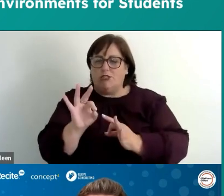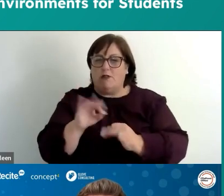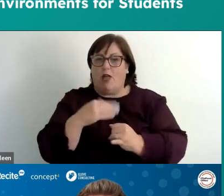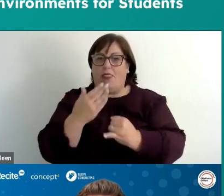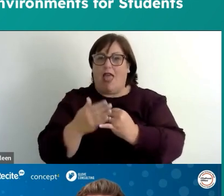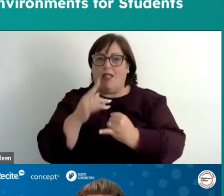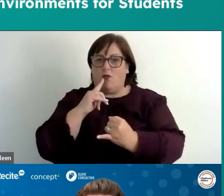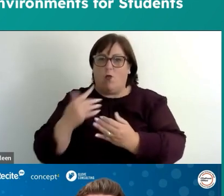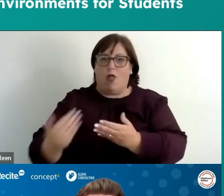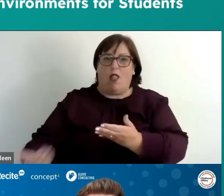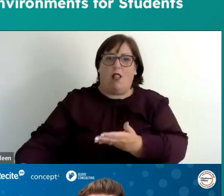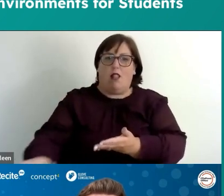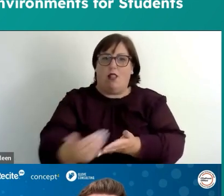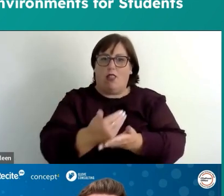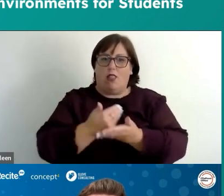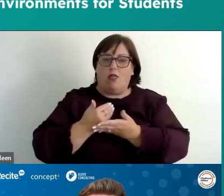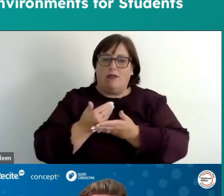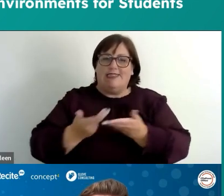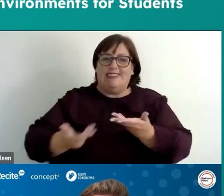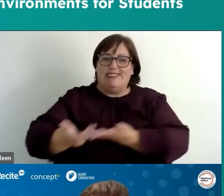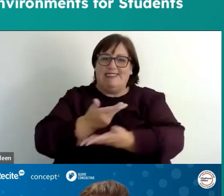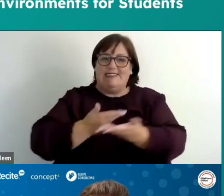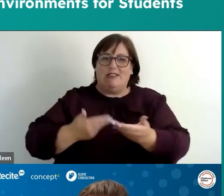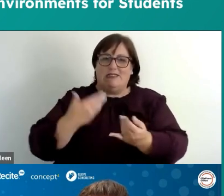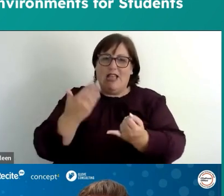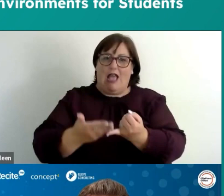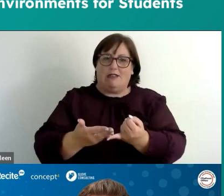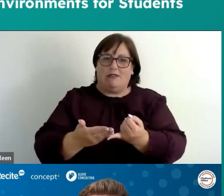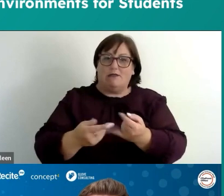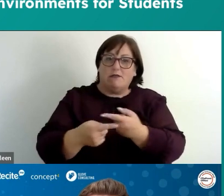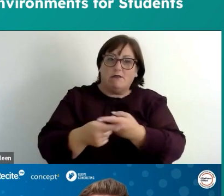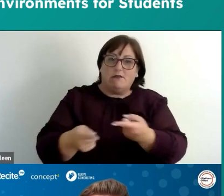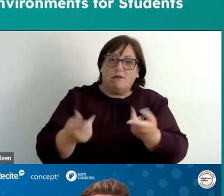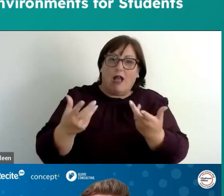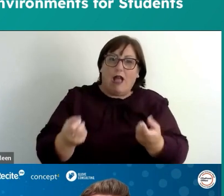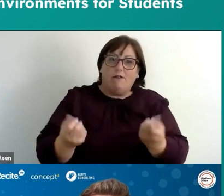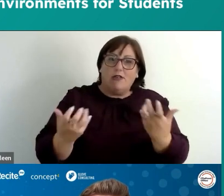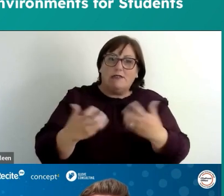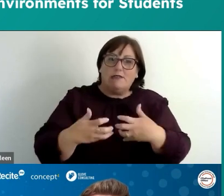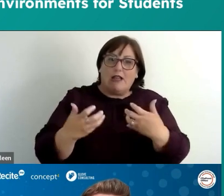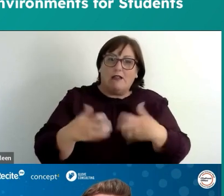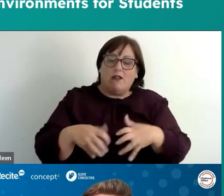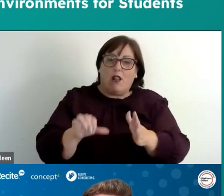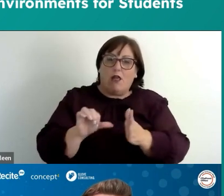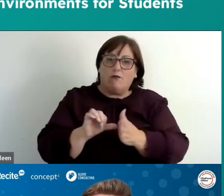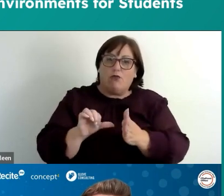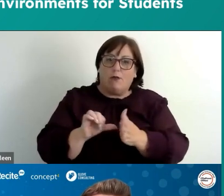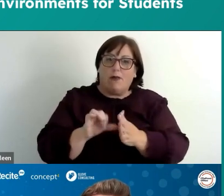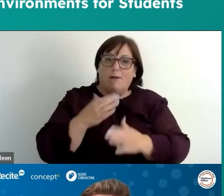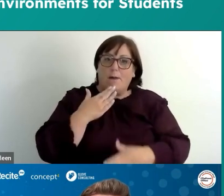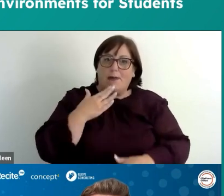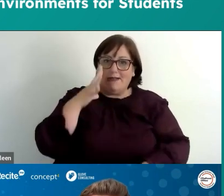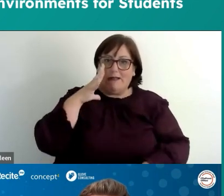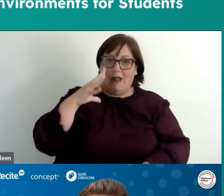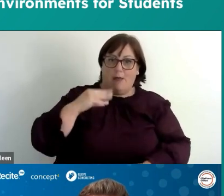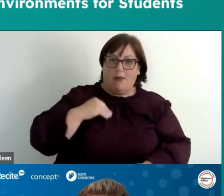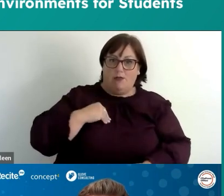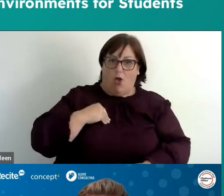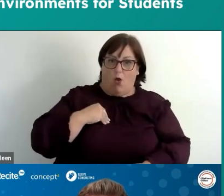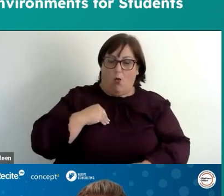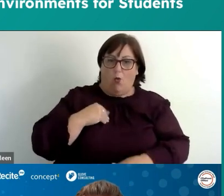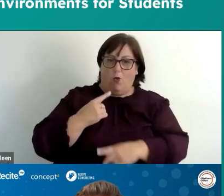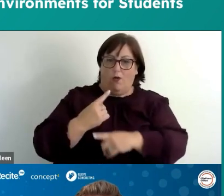time. If anyone does have any technical difficulties, please just shout in the chat. The team will be able to help you as best they